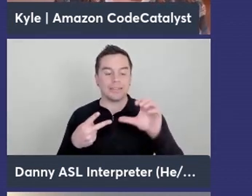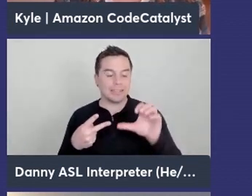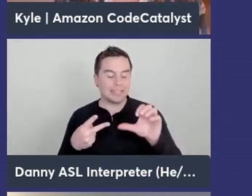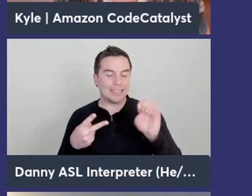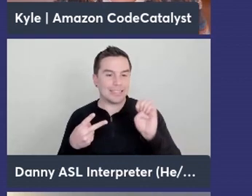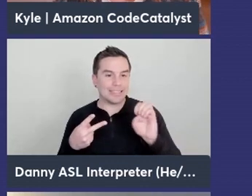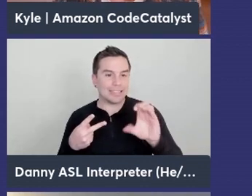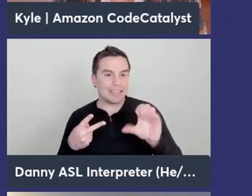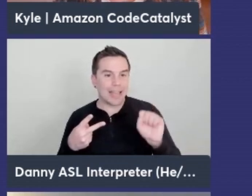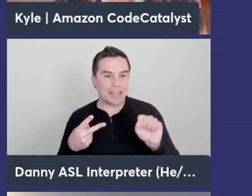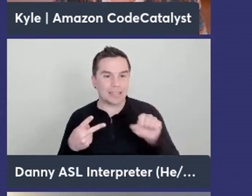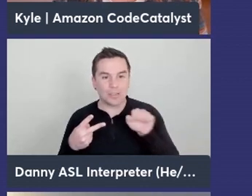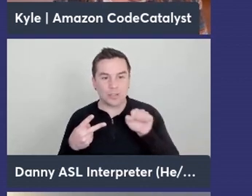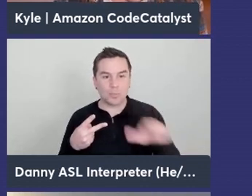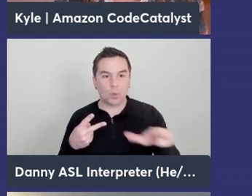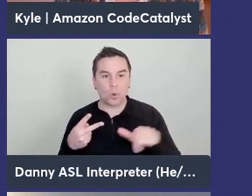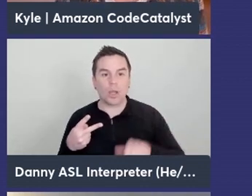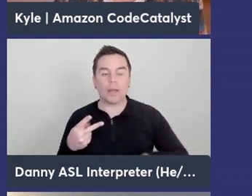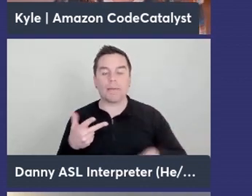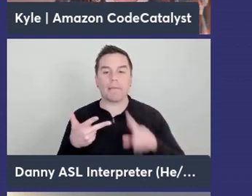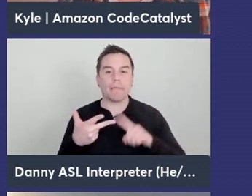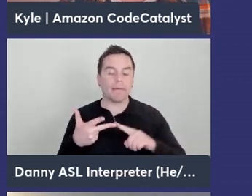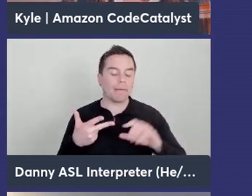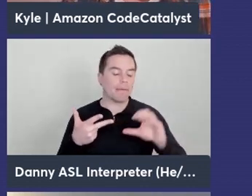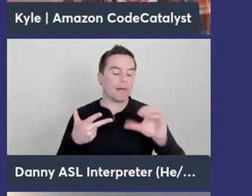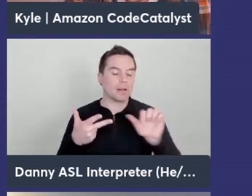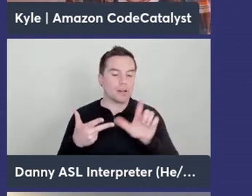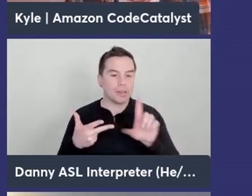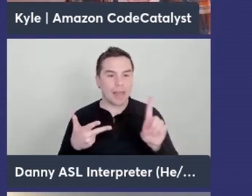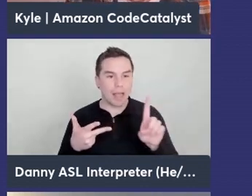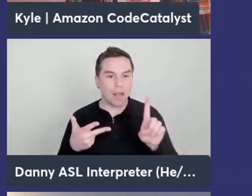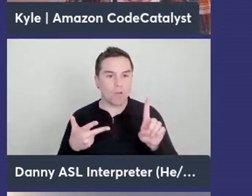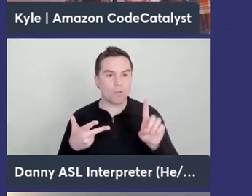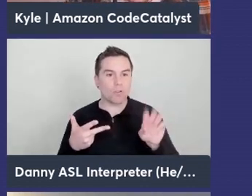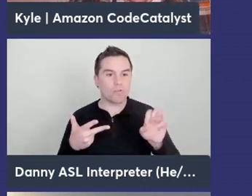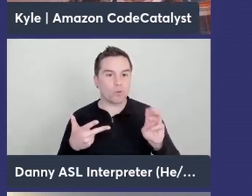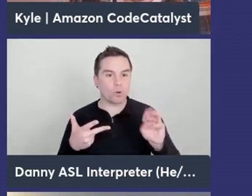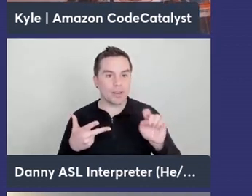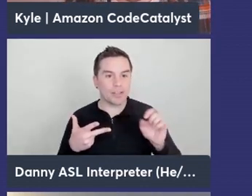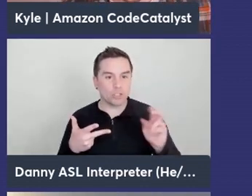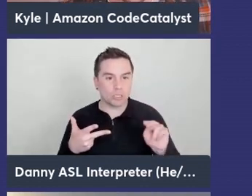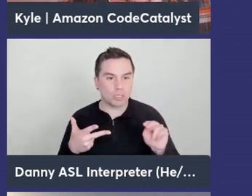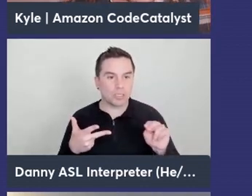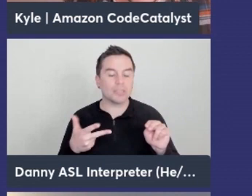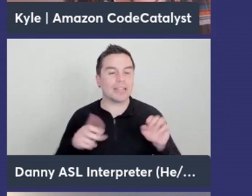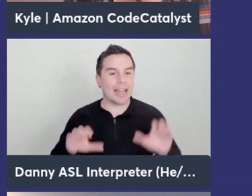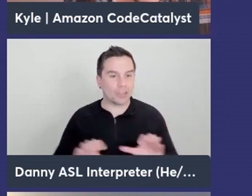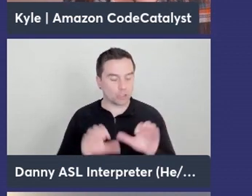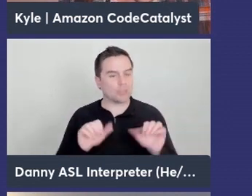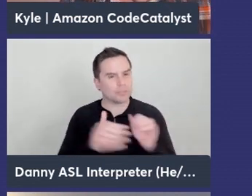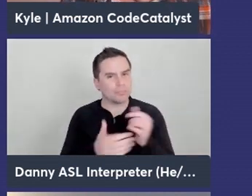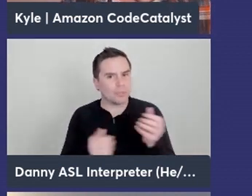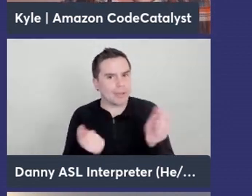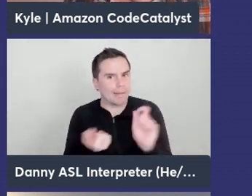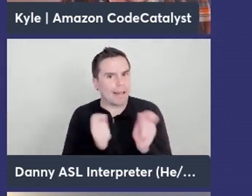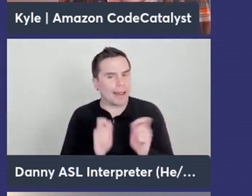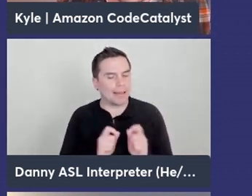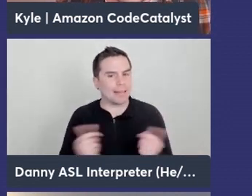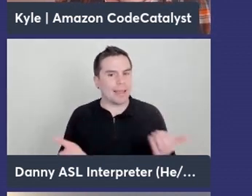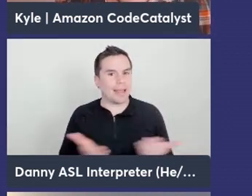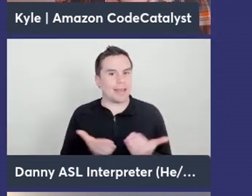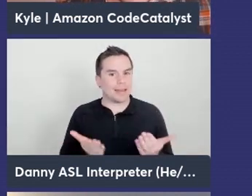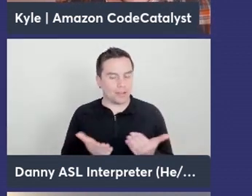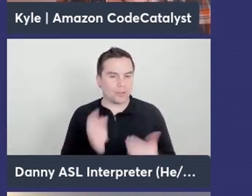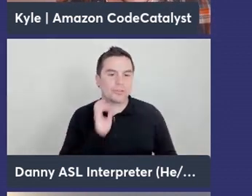CDK actions, CloudFormation actions. So you can edit that here as you're going and work on branch and then move that up to your main.